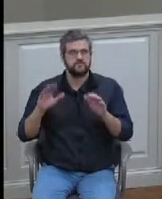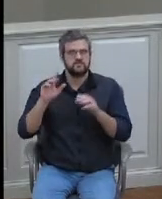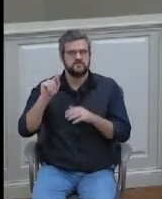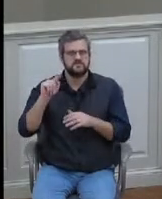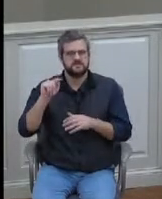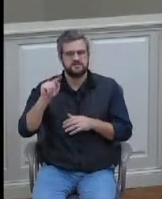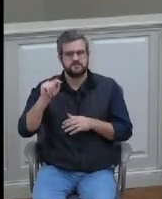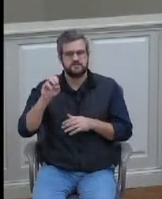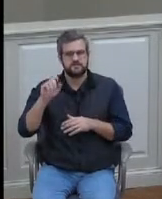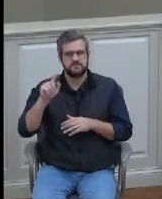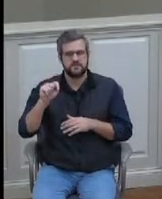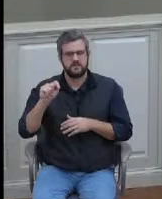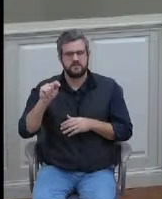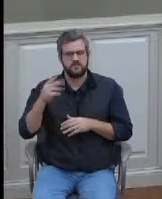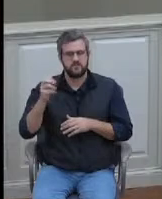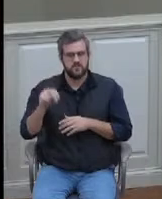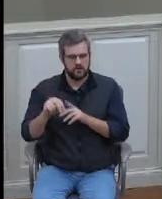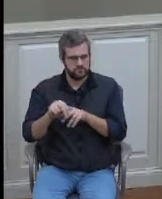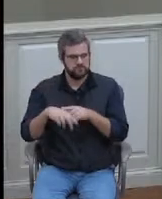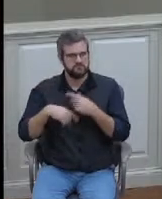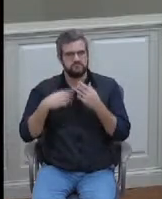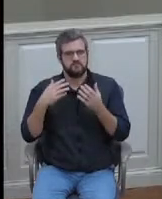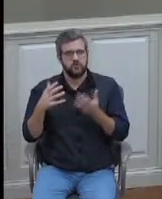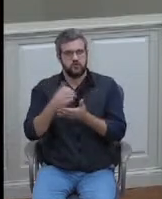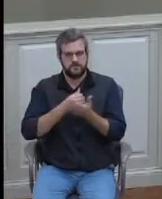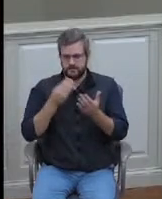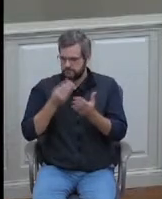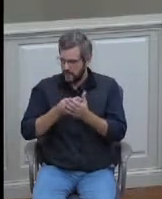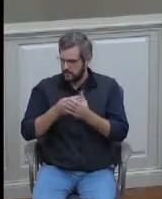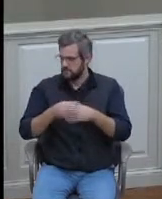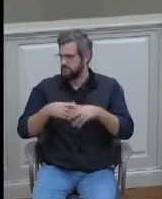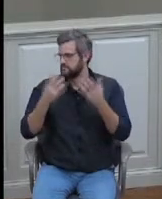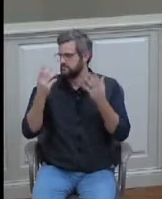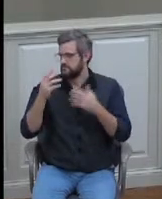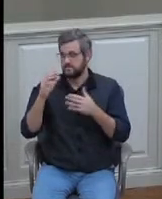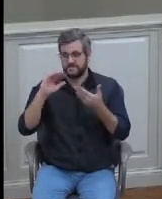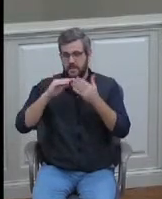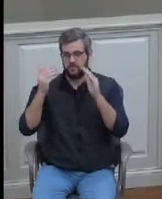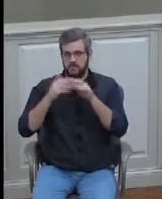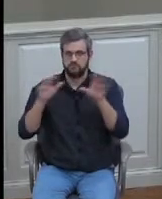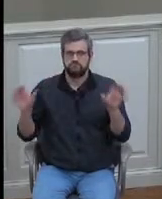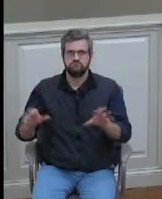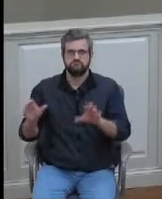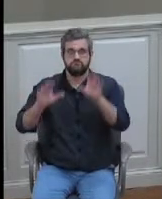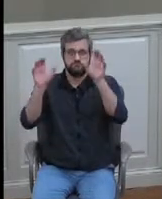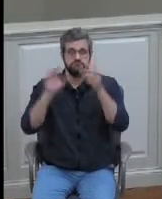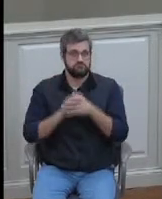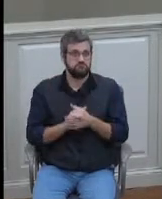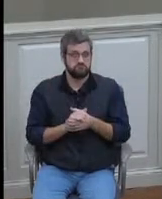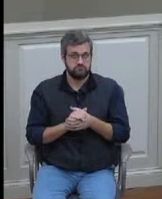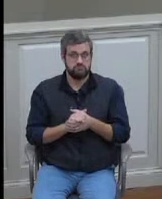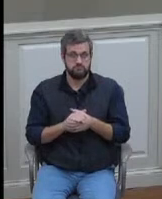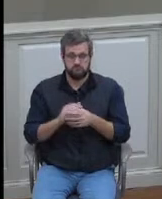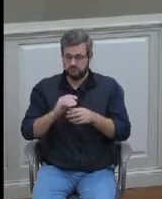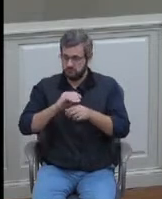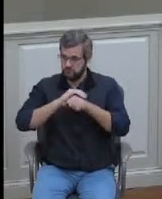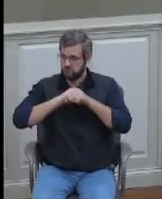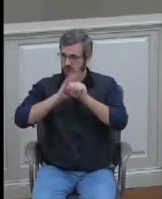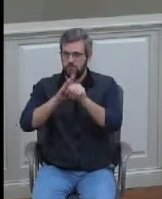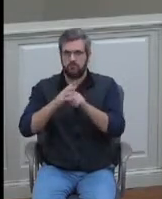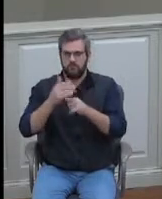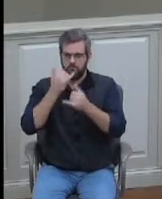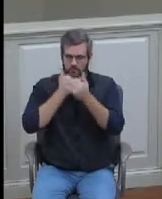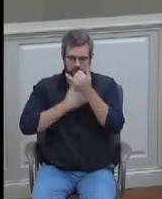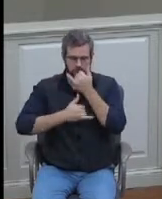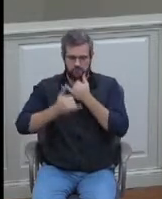raised money, decorated downtown. Even in the time when we had so many things going